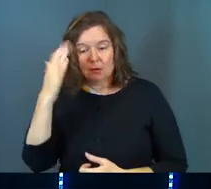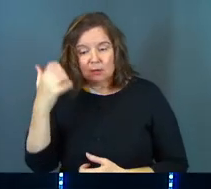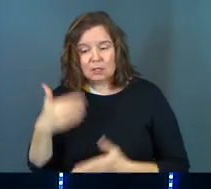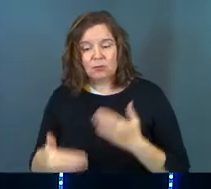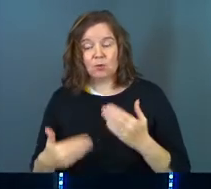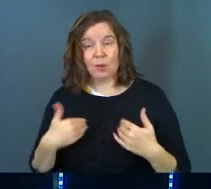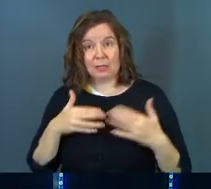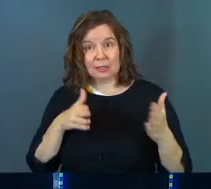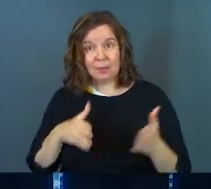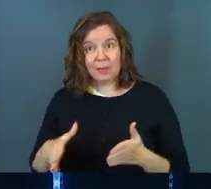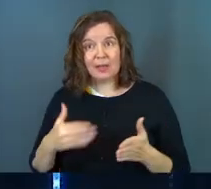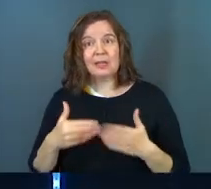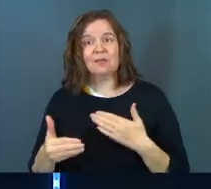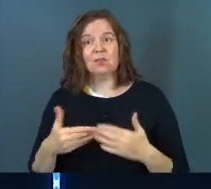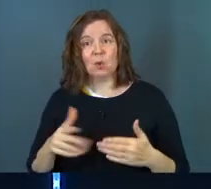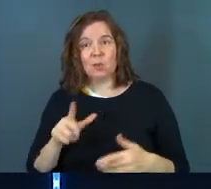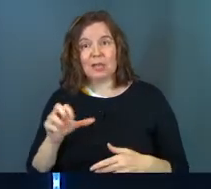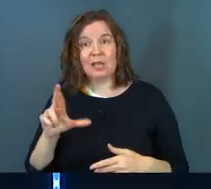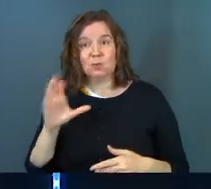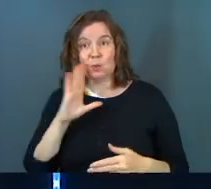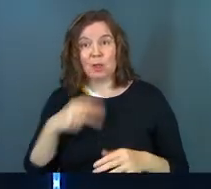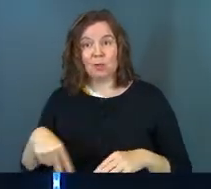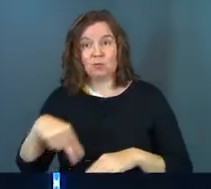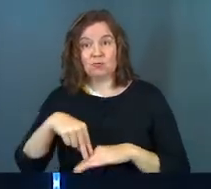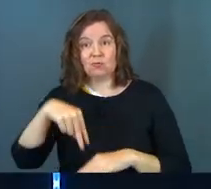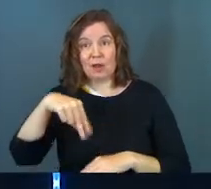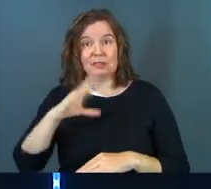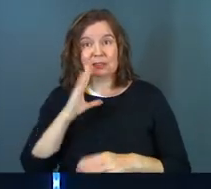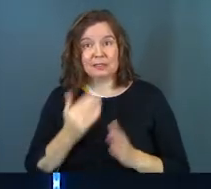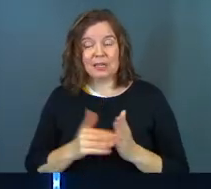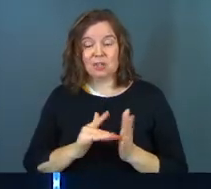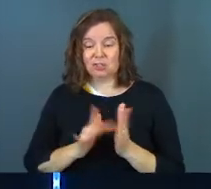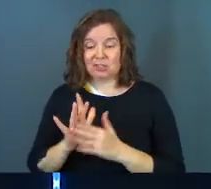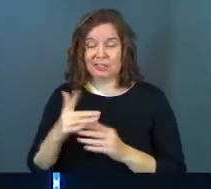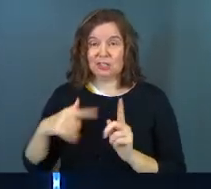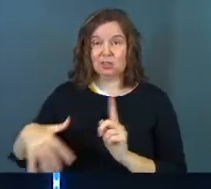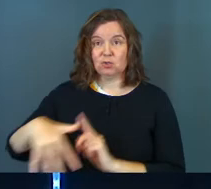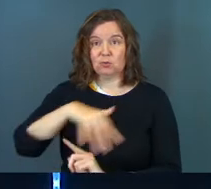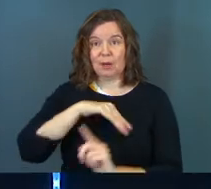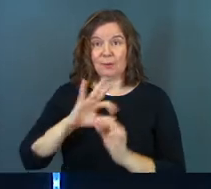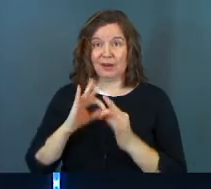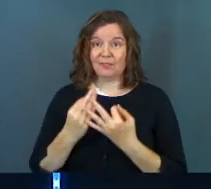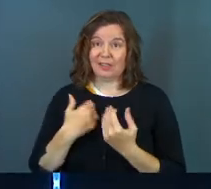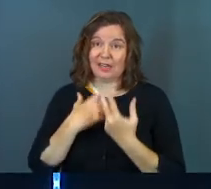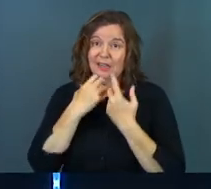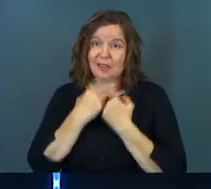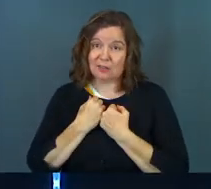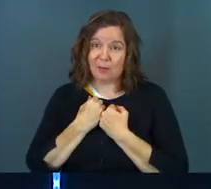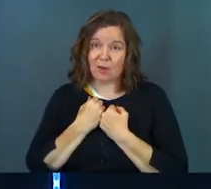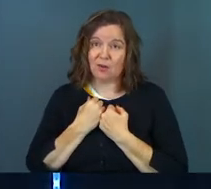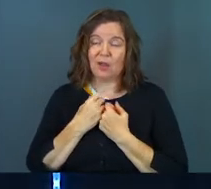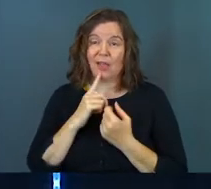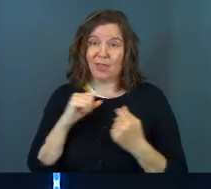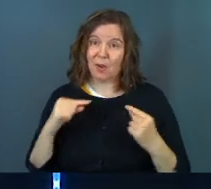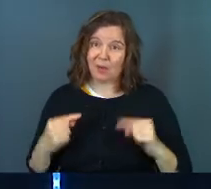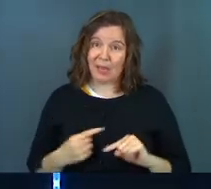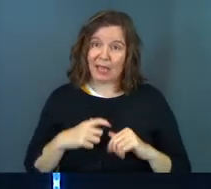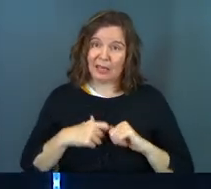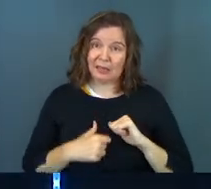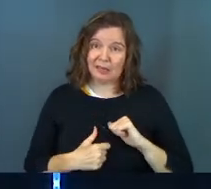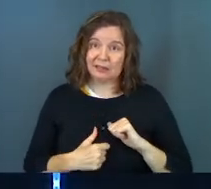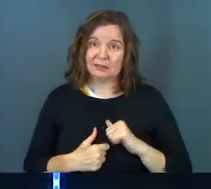even though he's got a plan, and even though Lazarus is about to rise from the dead, Jesus is surrounded by a family that he cares about, and they're in